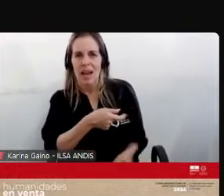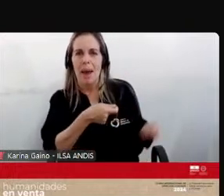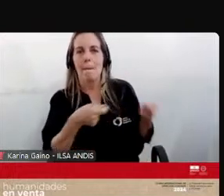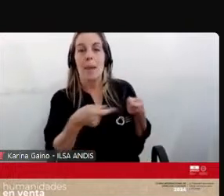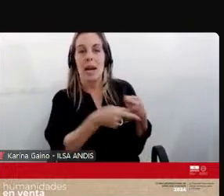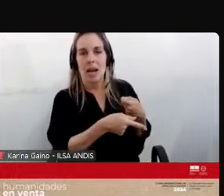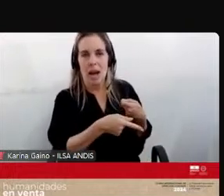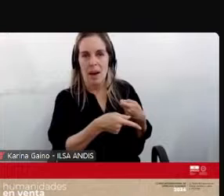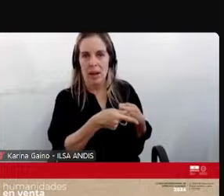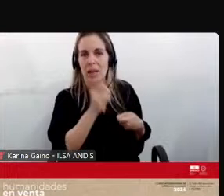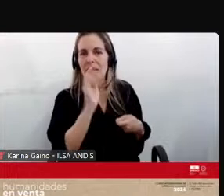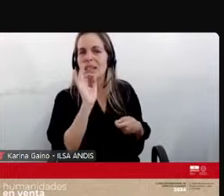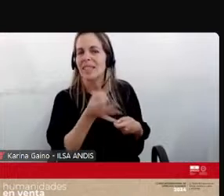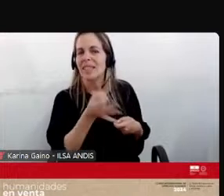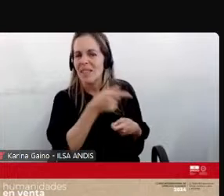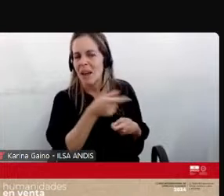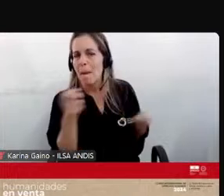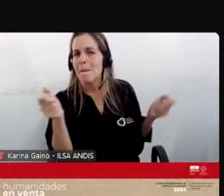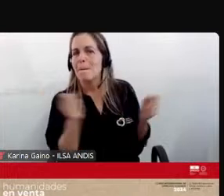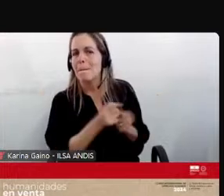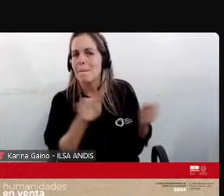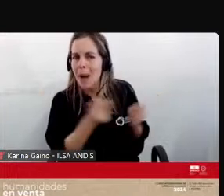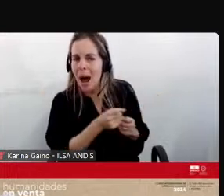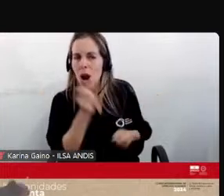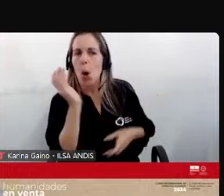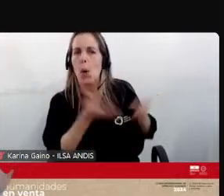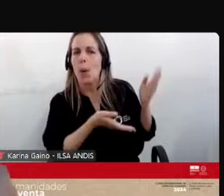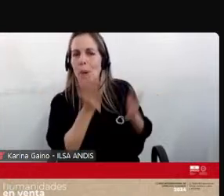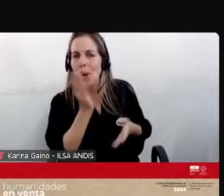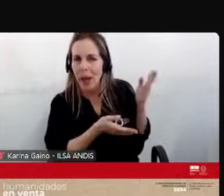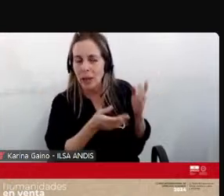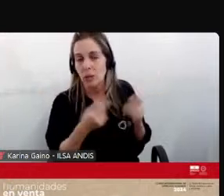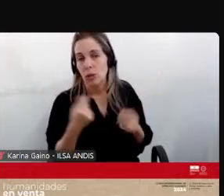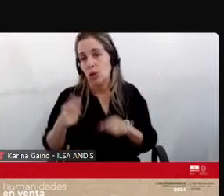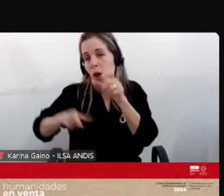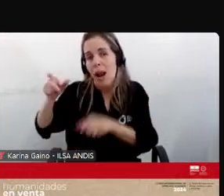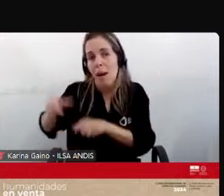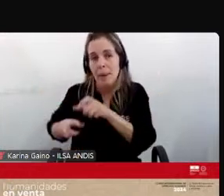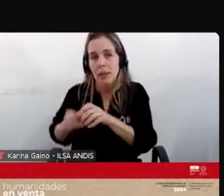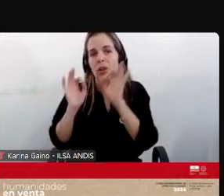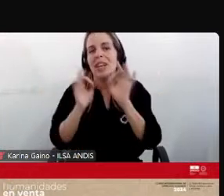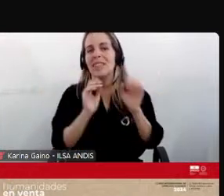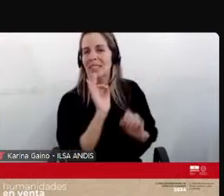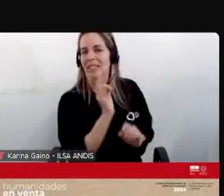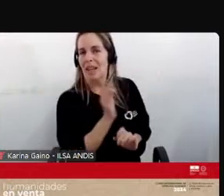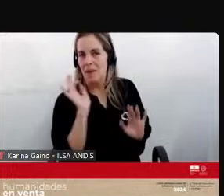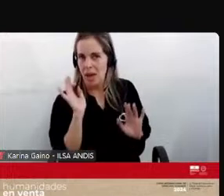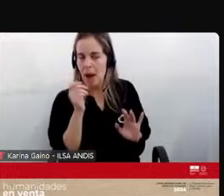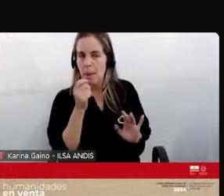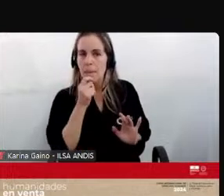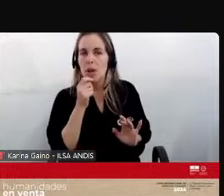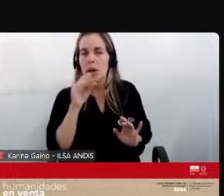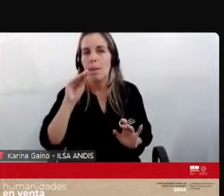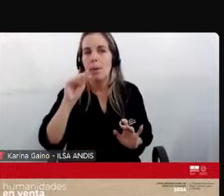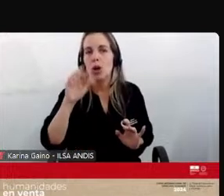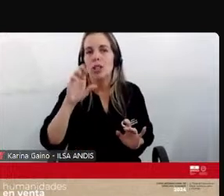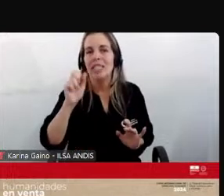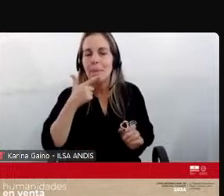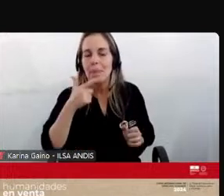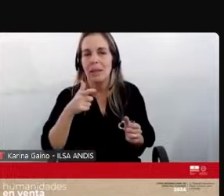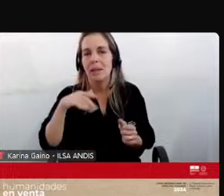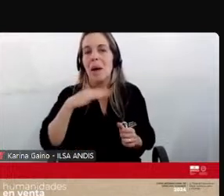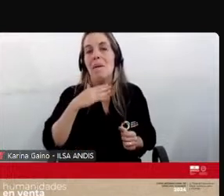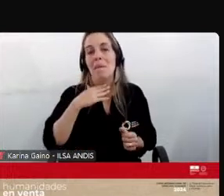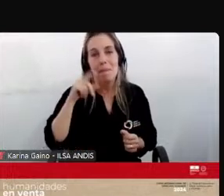leave that situation. We also have situations, for example, in Chiapas, right across the border, in Chiapas, Mexico, right across the border from Guatemala, where